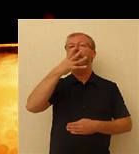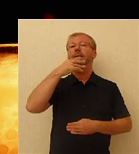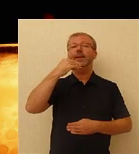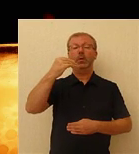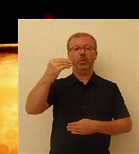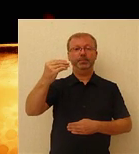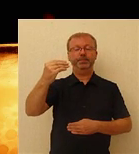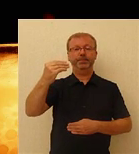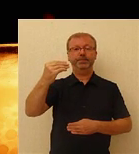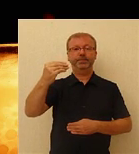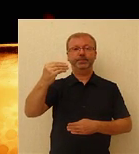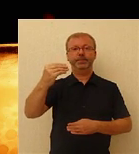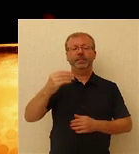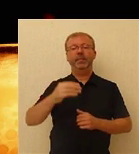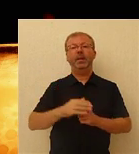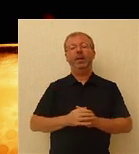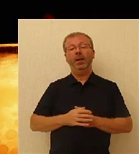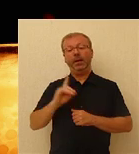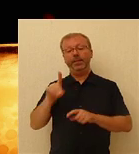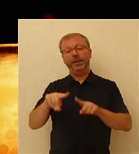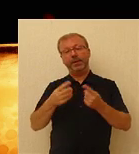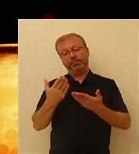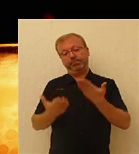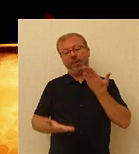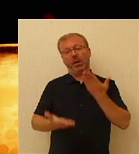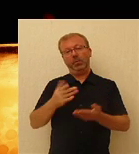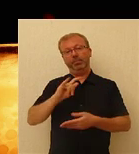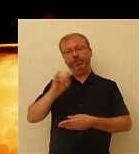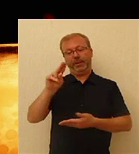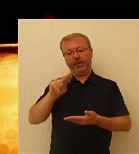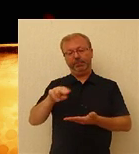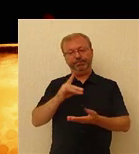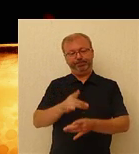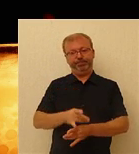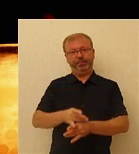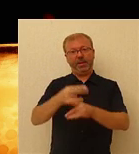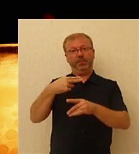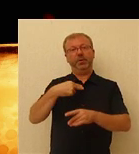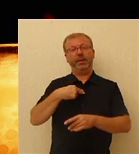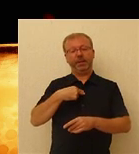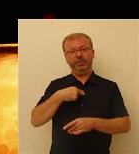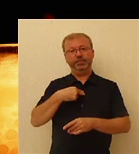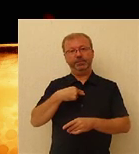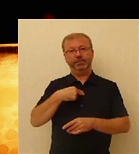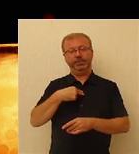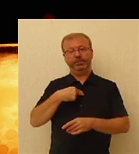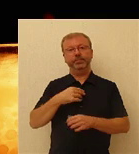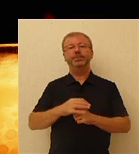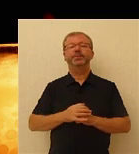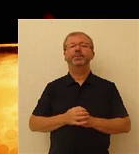an overall benefit for the individual. Here are a few ways it can benefit.